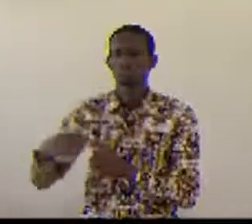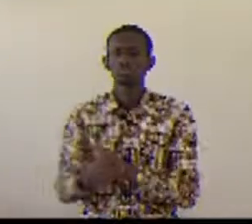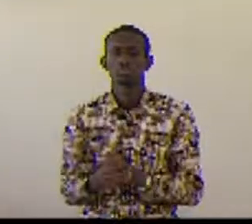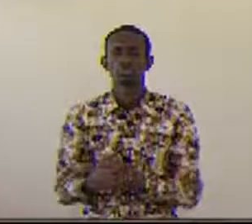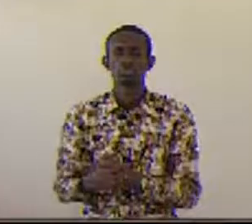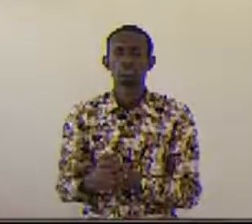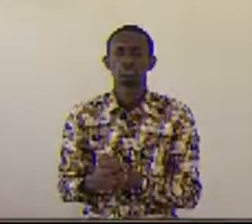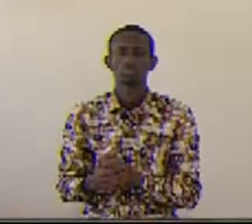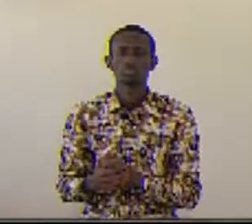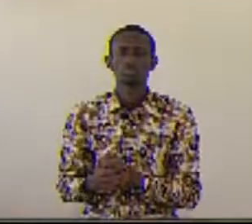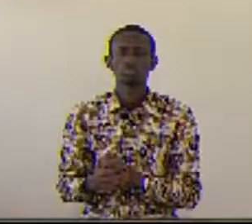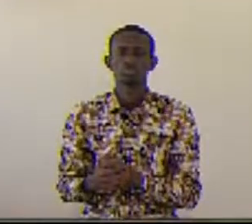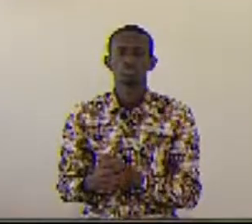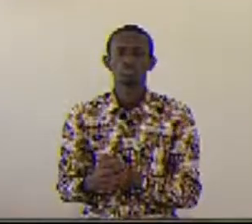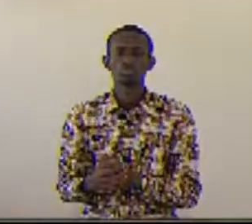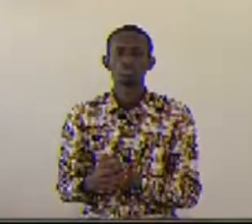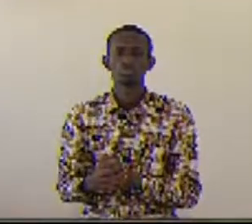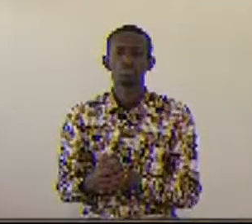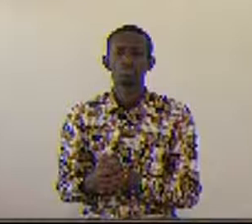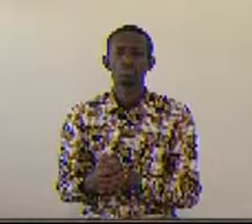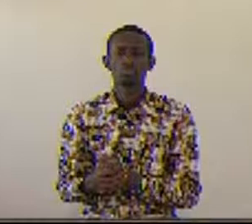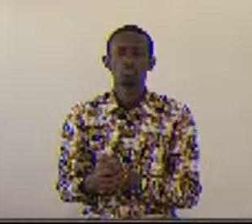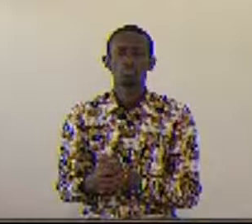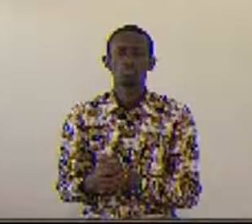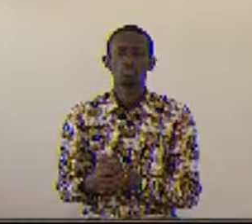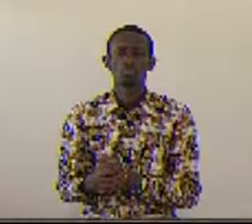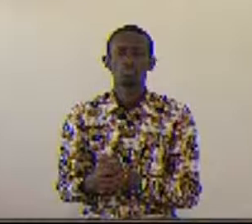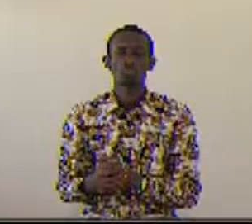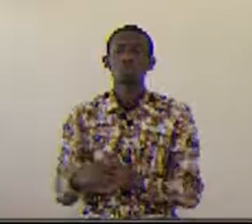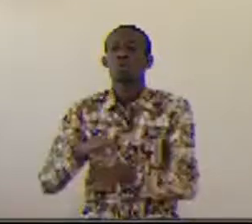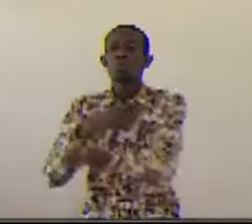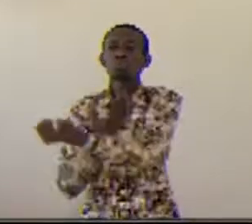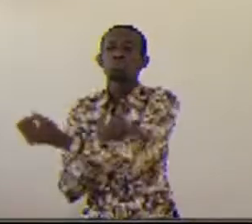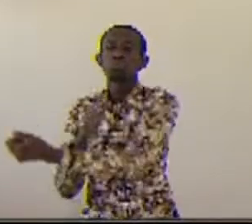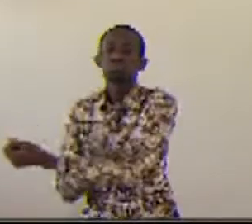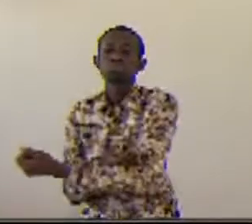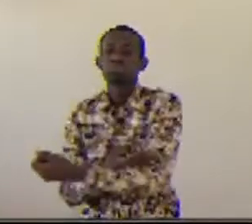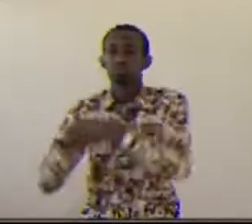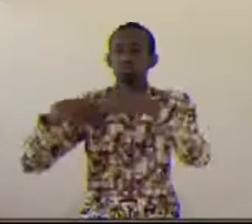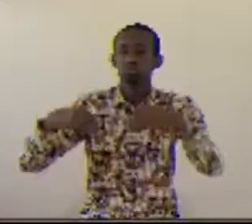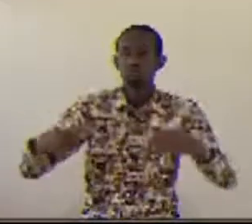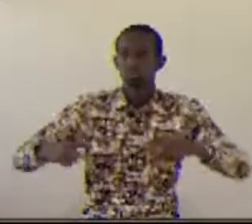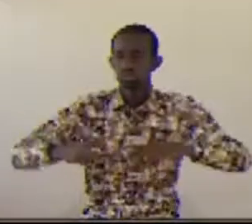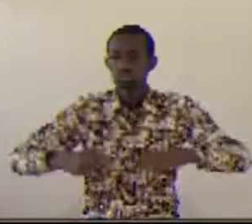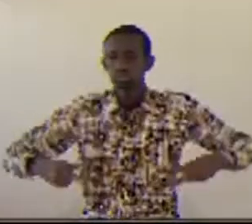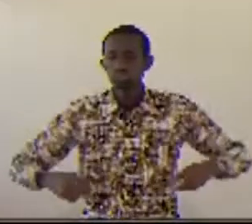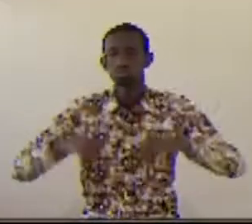The ability of an element to conduct electricity, the electric current.